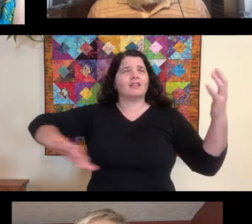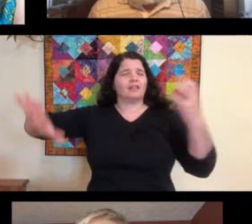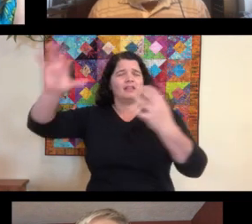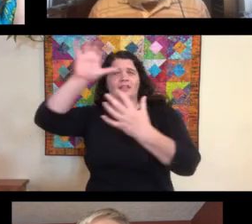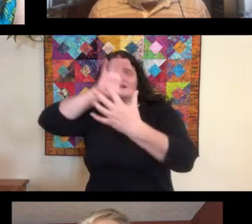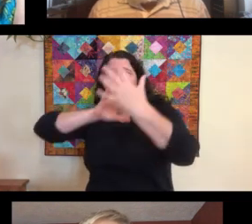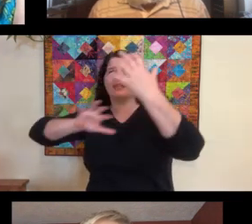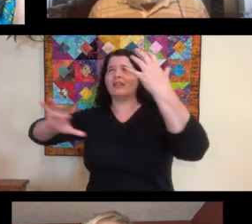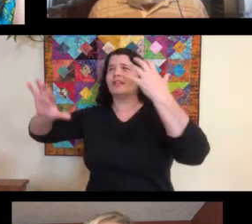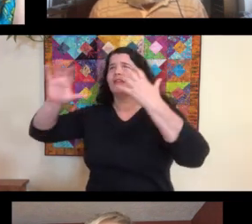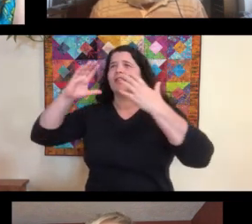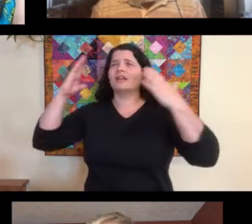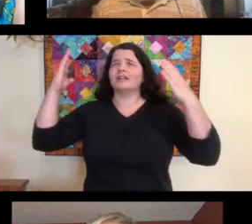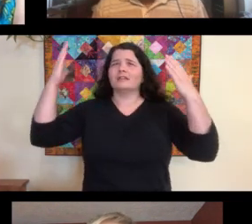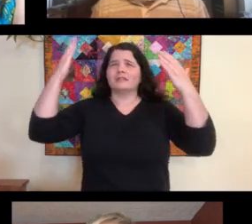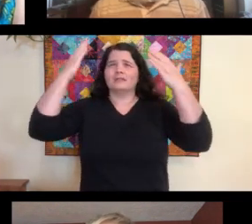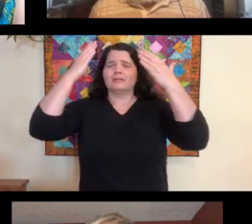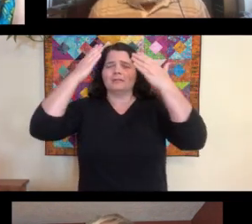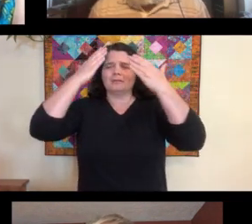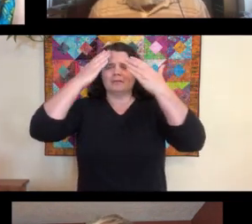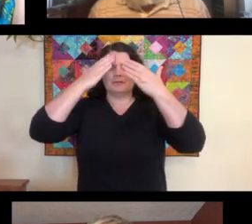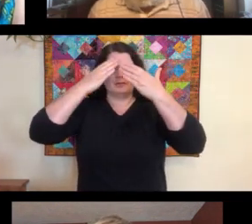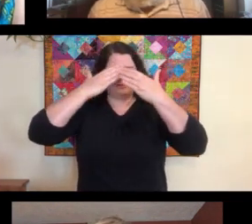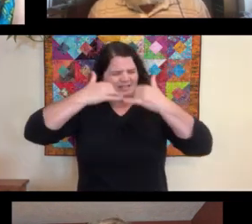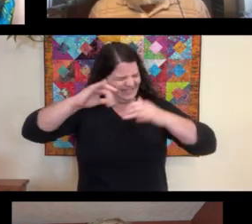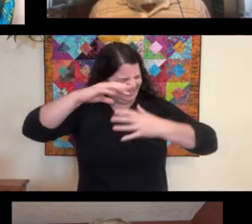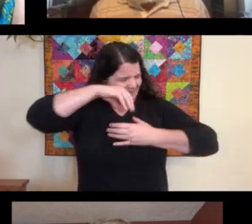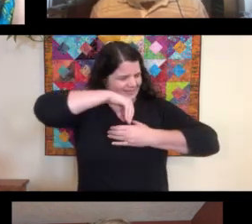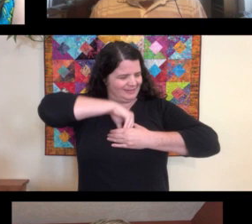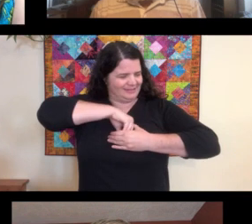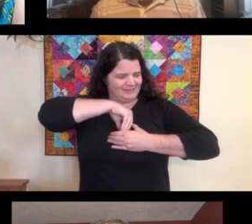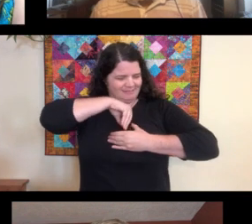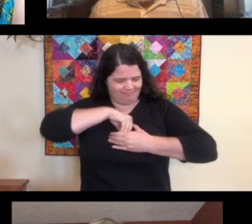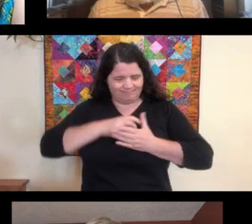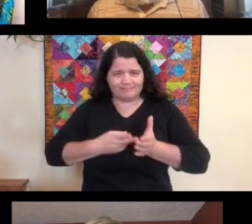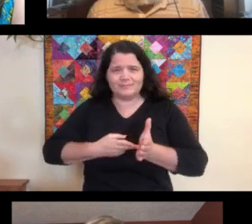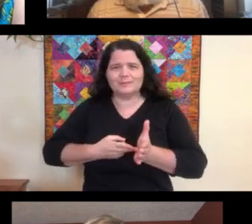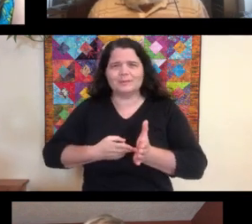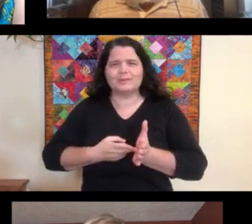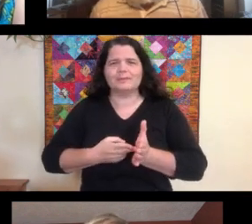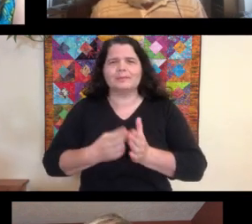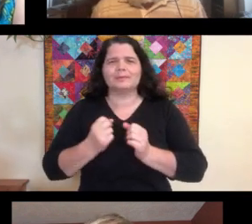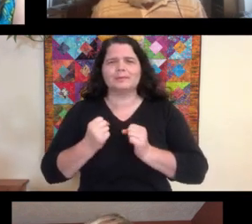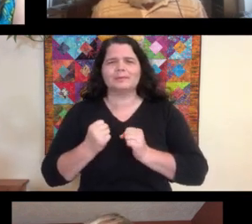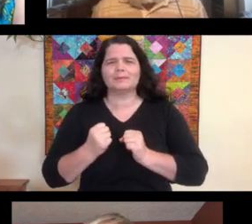tempest round me roars, I know the truth it